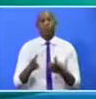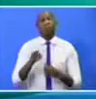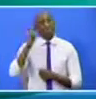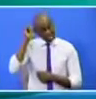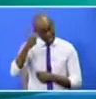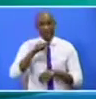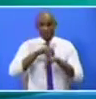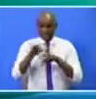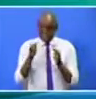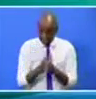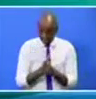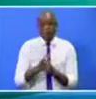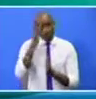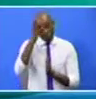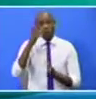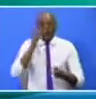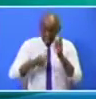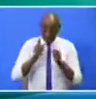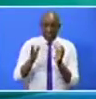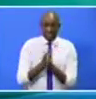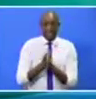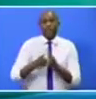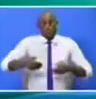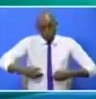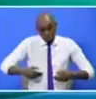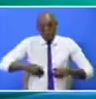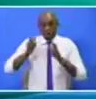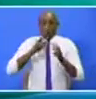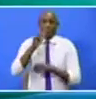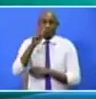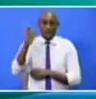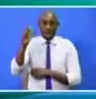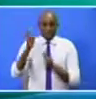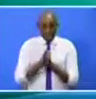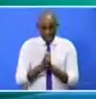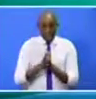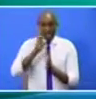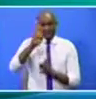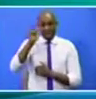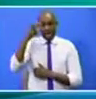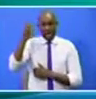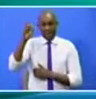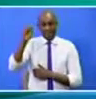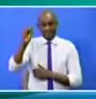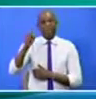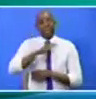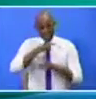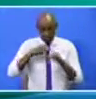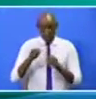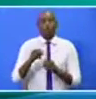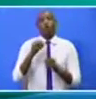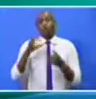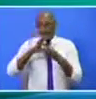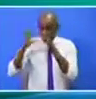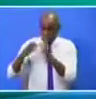send a team of only 4 athletes to the forthcoming Youth Commonwealth Games in Nassau, Bahamas. The National Olympic Committee of Kenya had